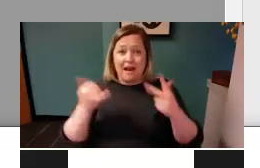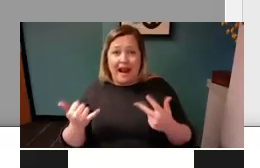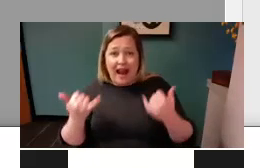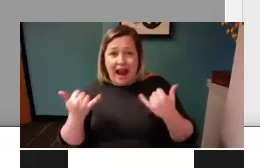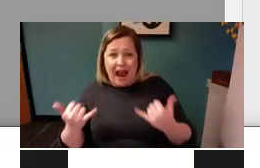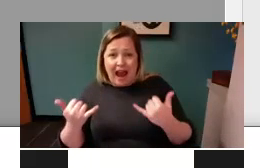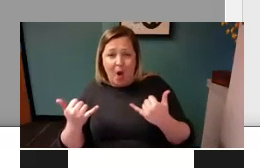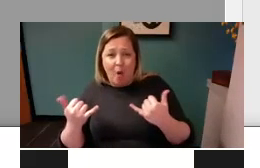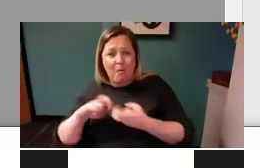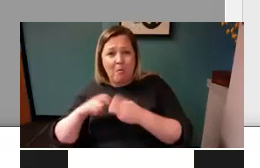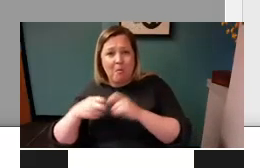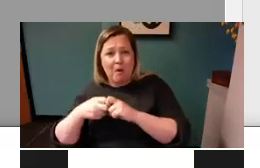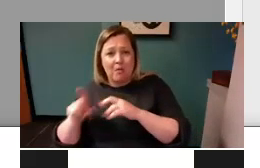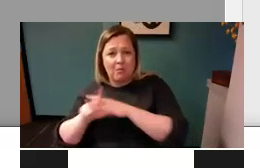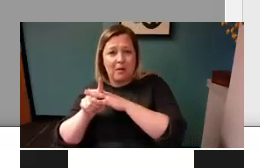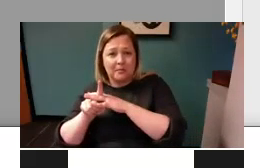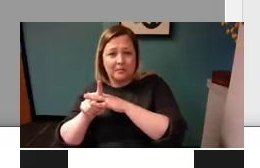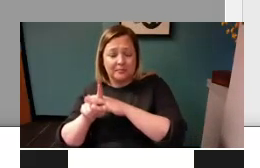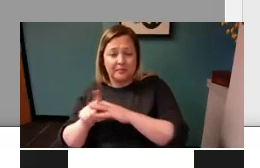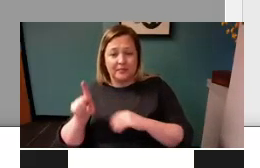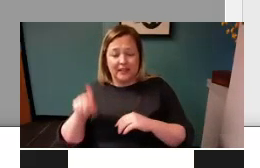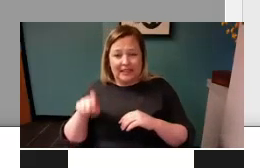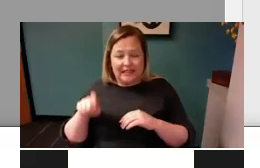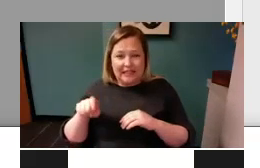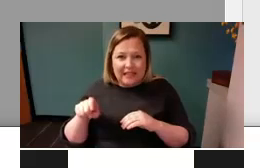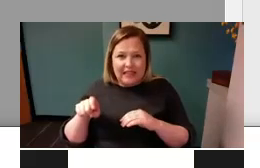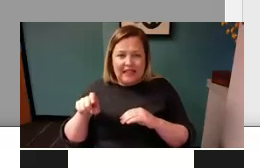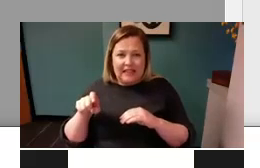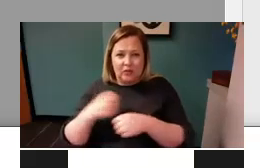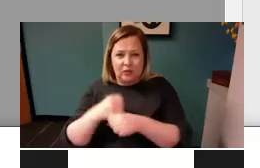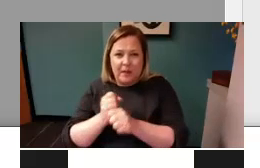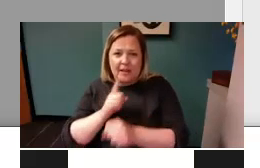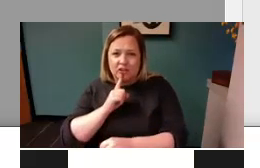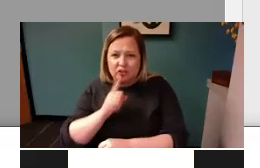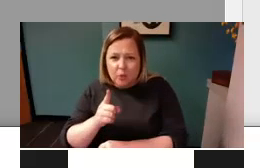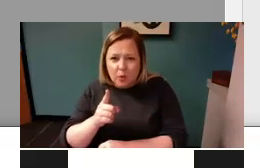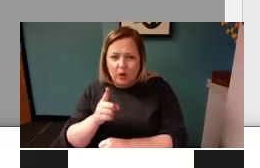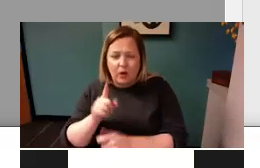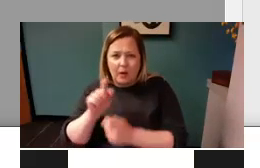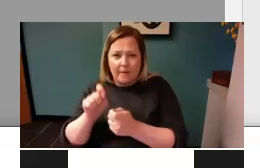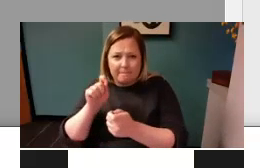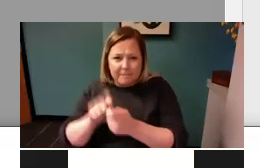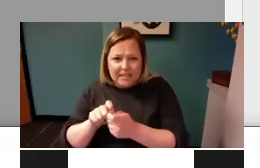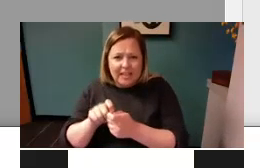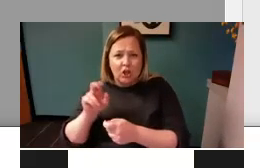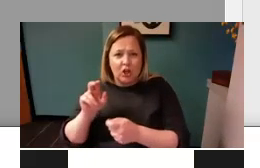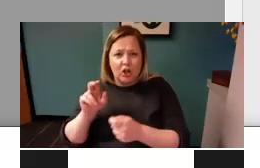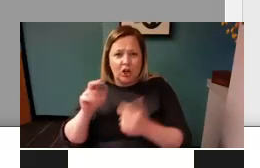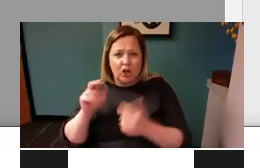a particular note ends, or we need to be sure that a particular note can be